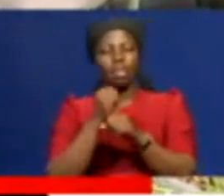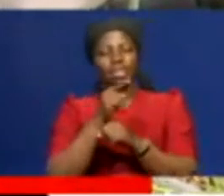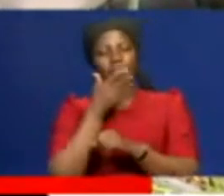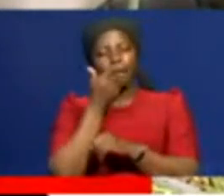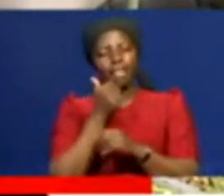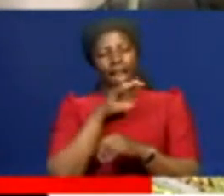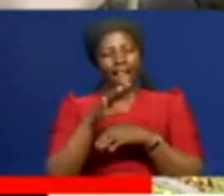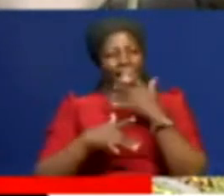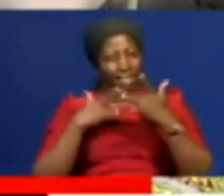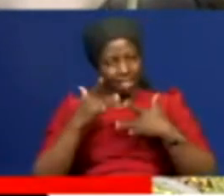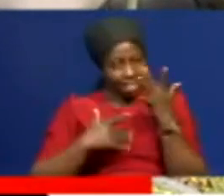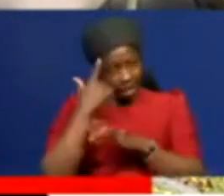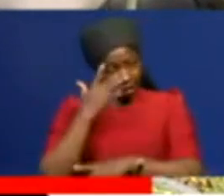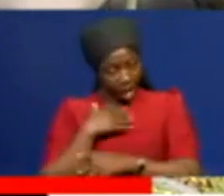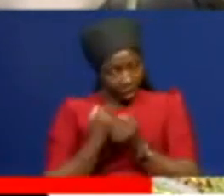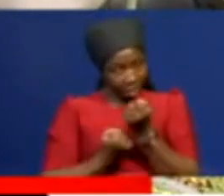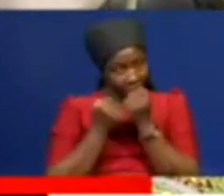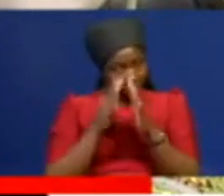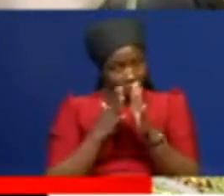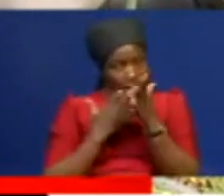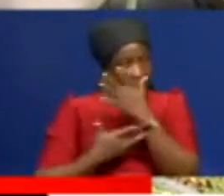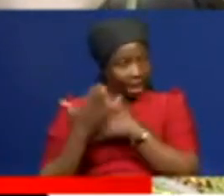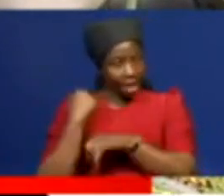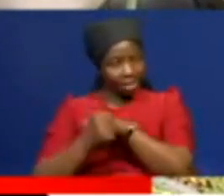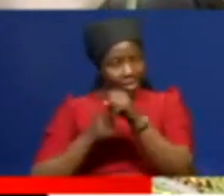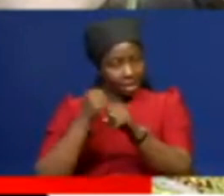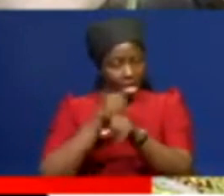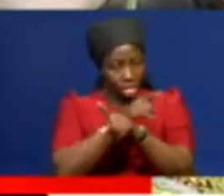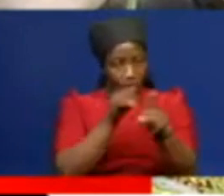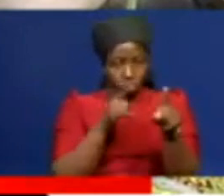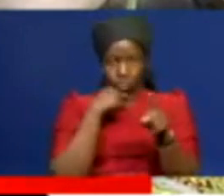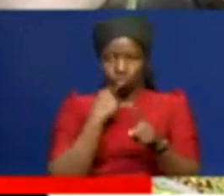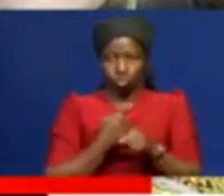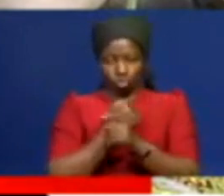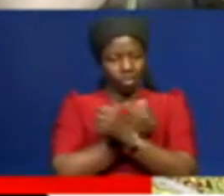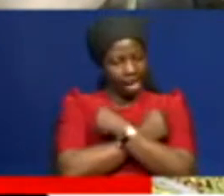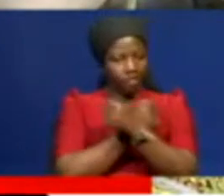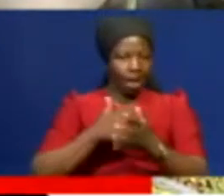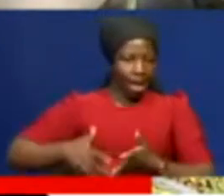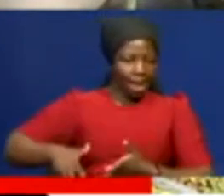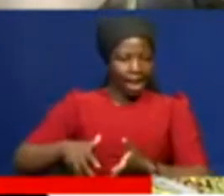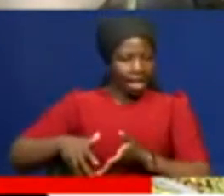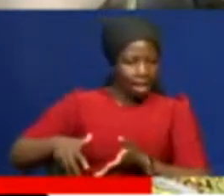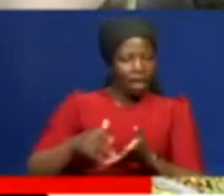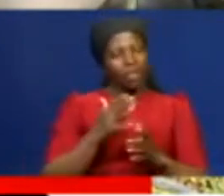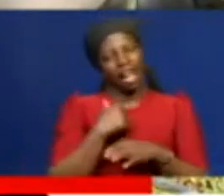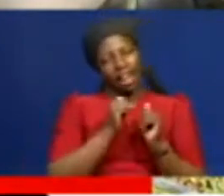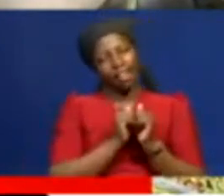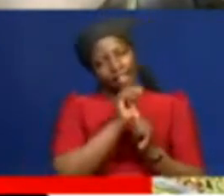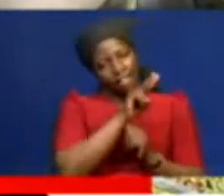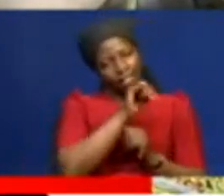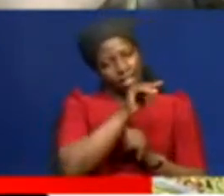exciting, mm-hmm, for our fans. Last year, for those of us who are rugby lovers, we had a Victoria 15 tournament,